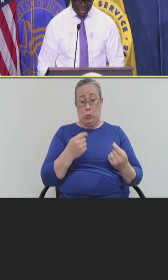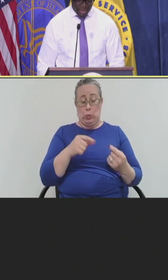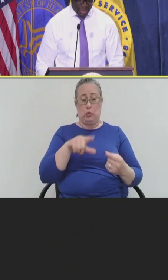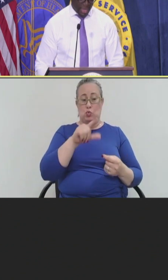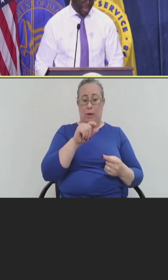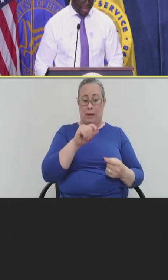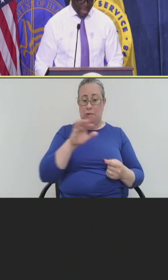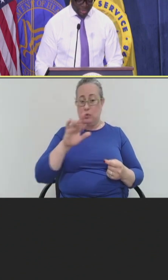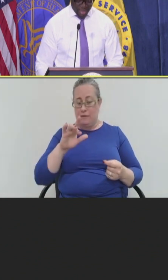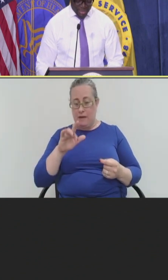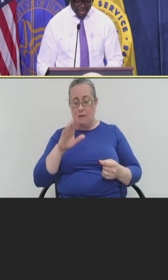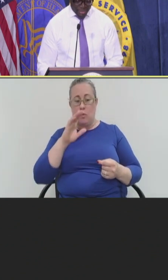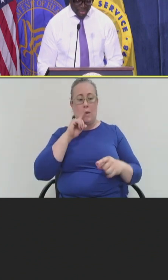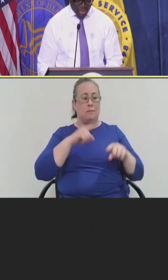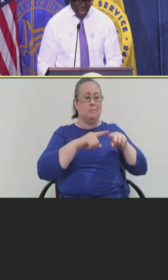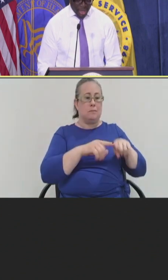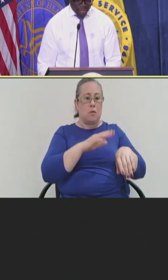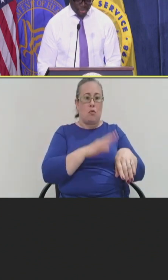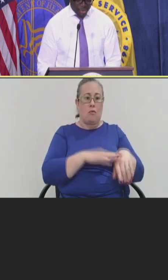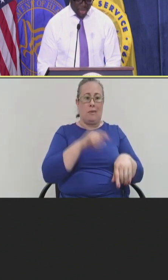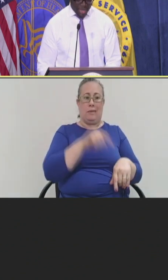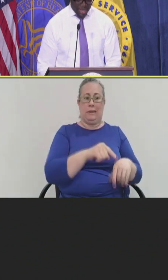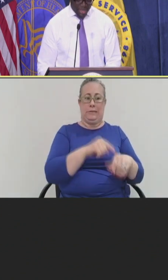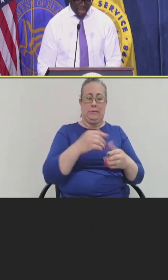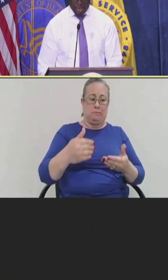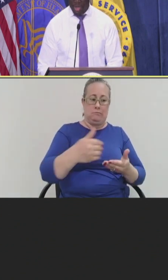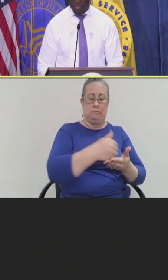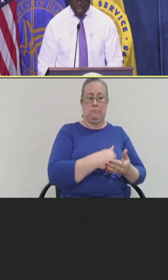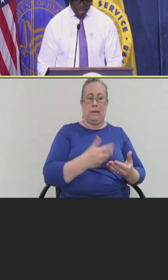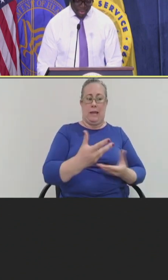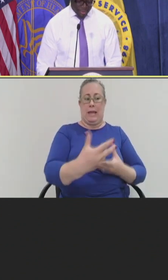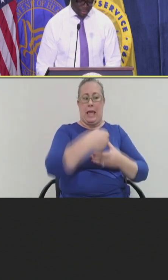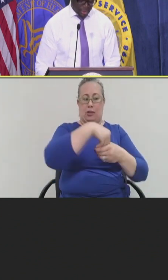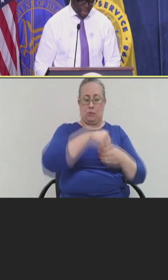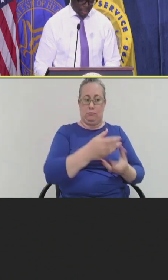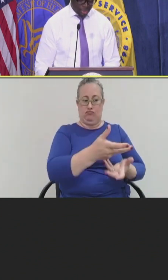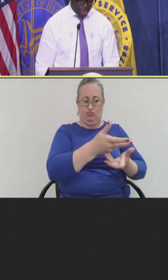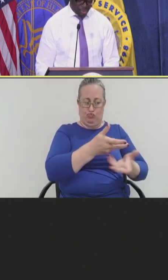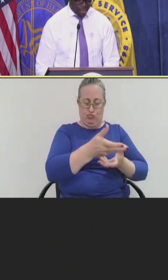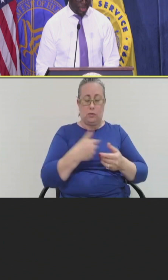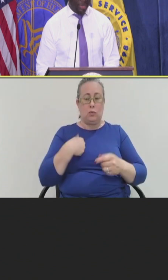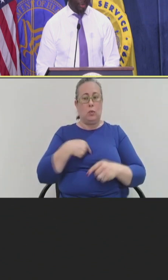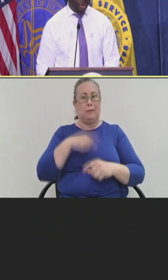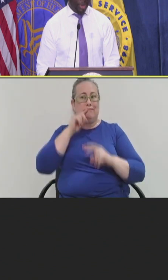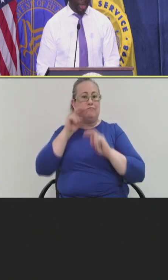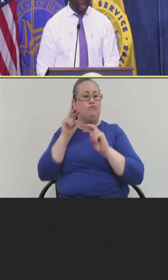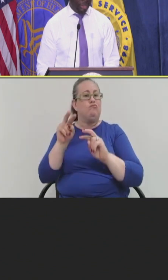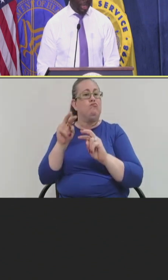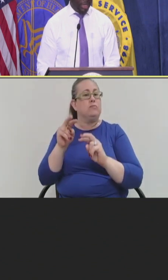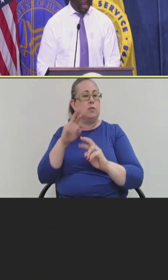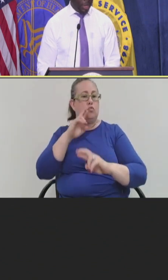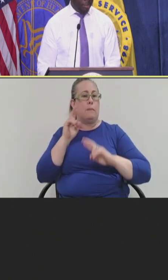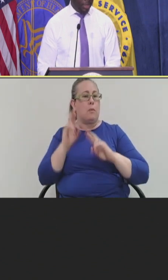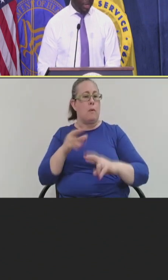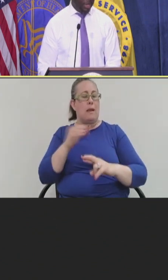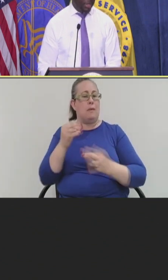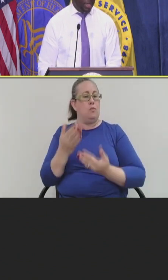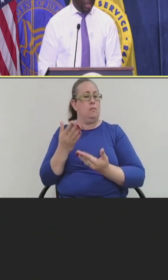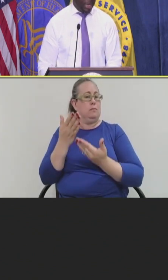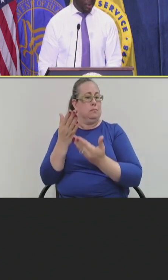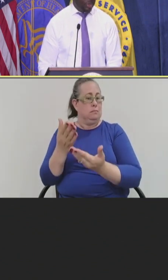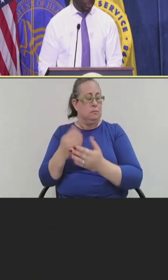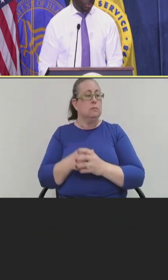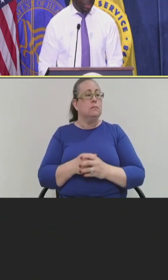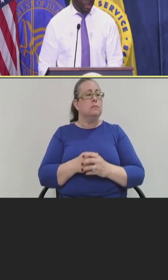gathering and engagement. So we are eagerly looking forward to this report and recommendation.